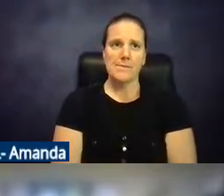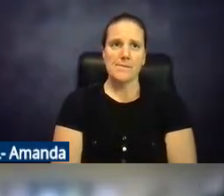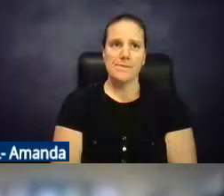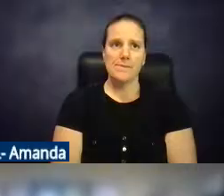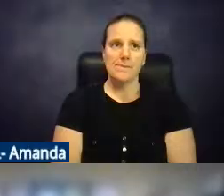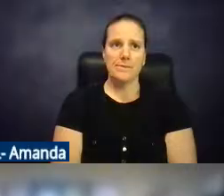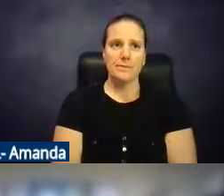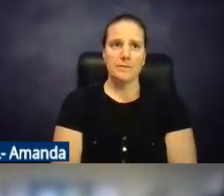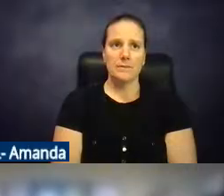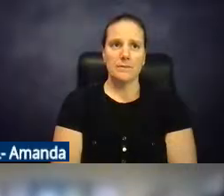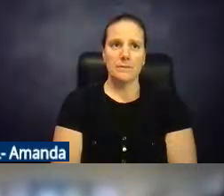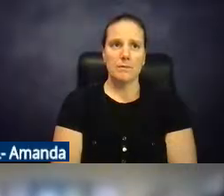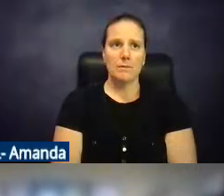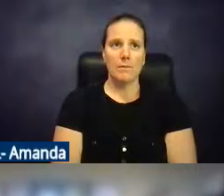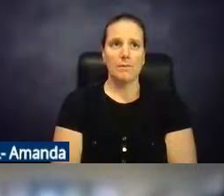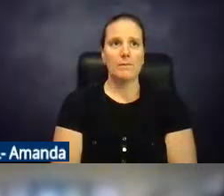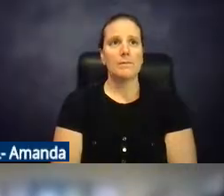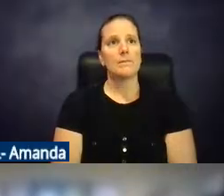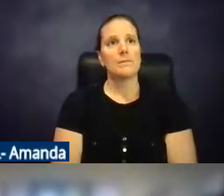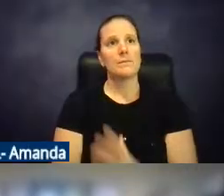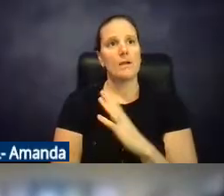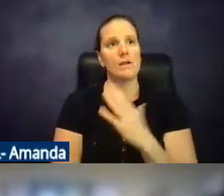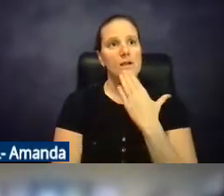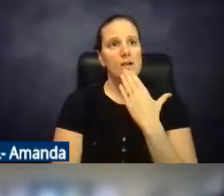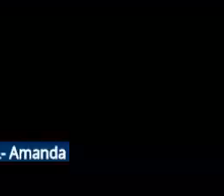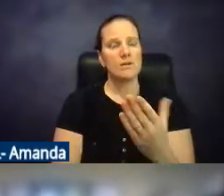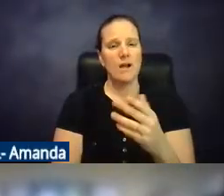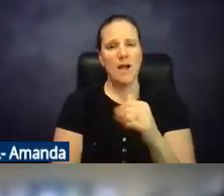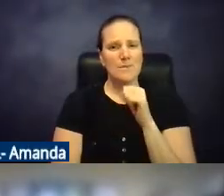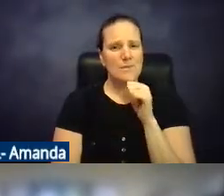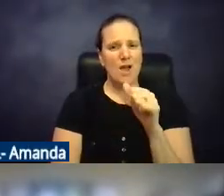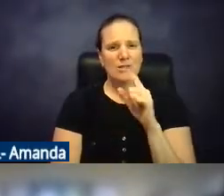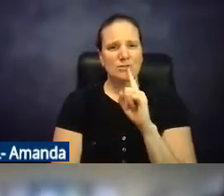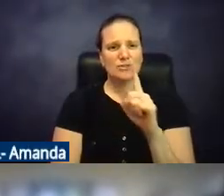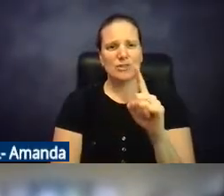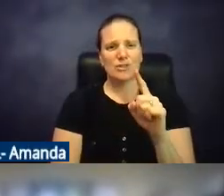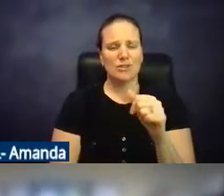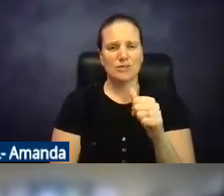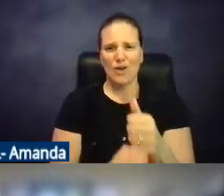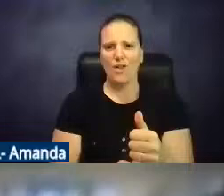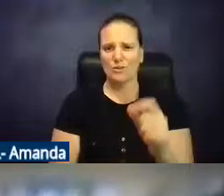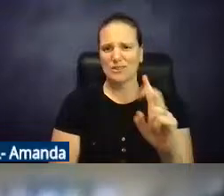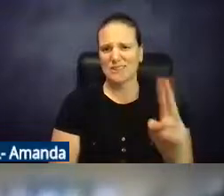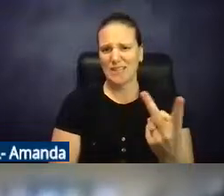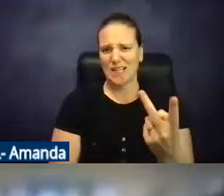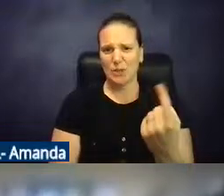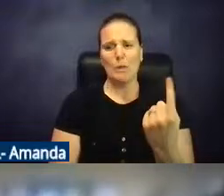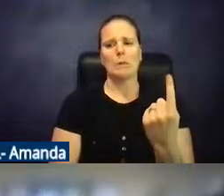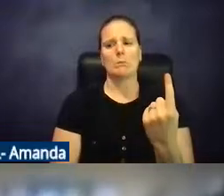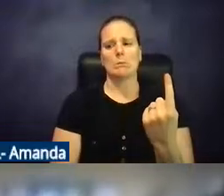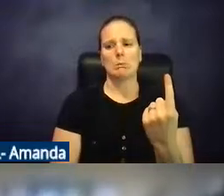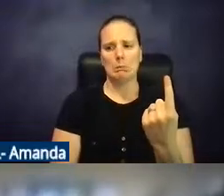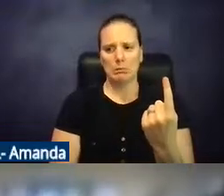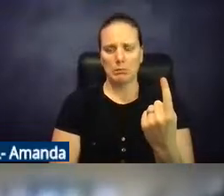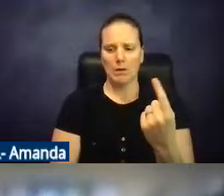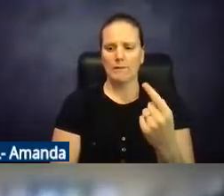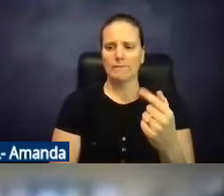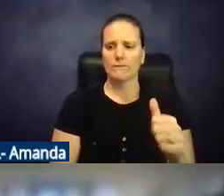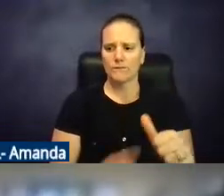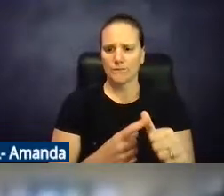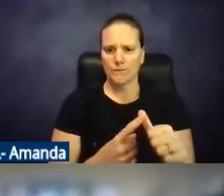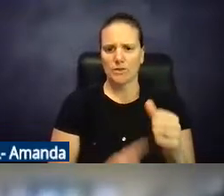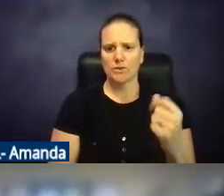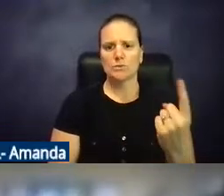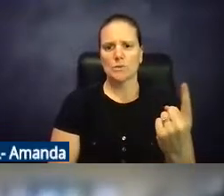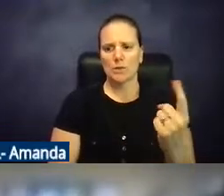Thanks, President Peterson. So I'm not quite following your second one, but I will first address your first